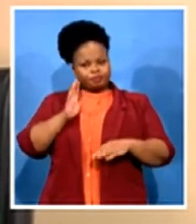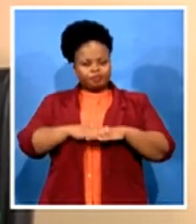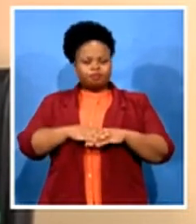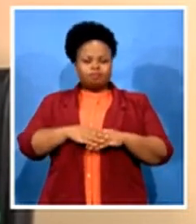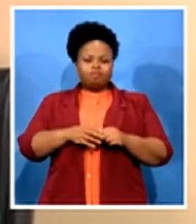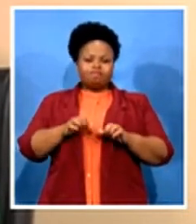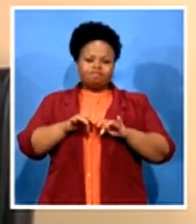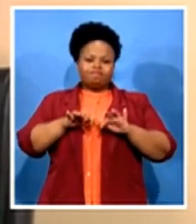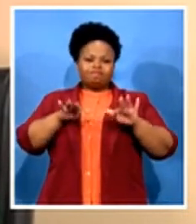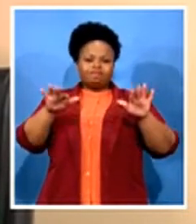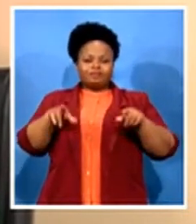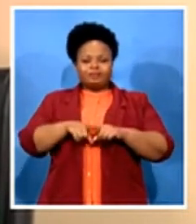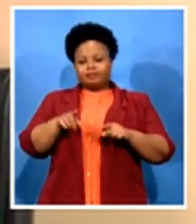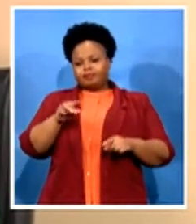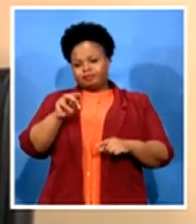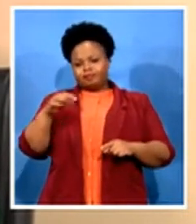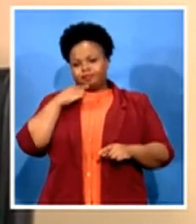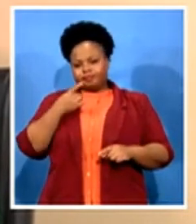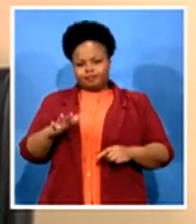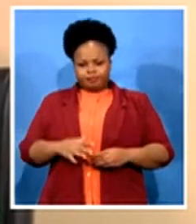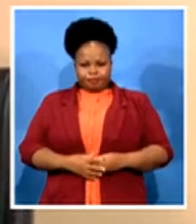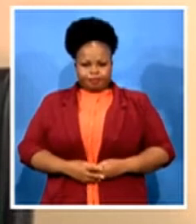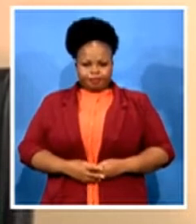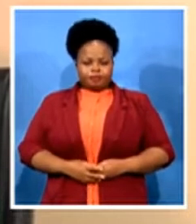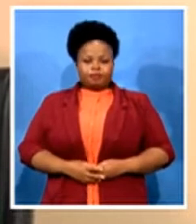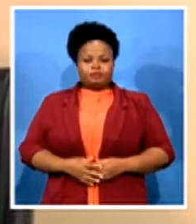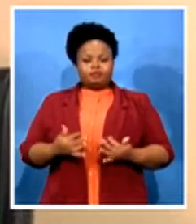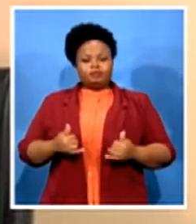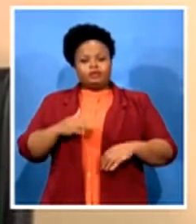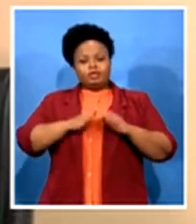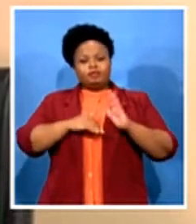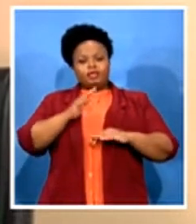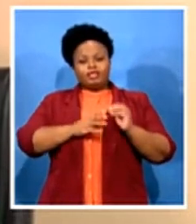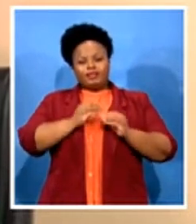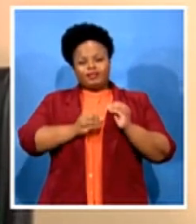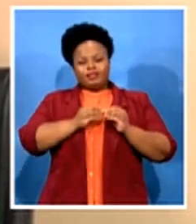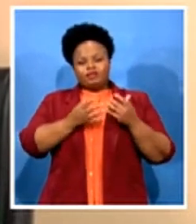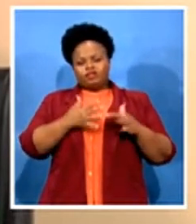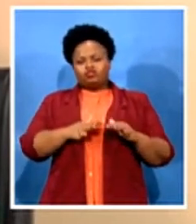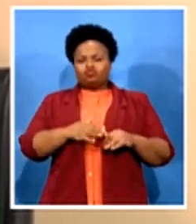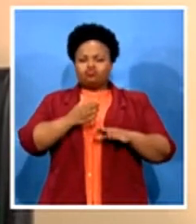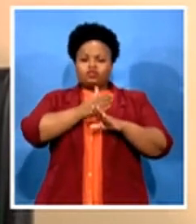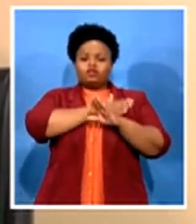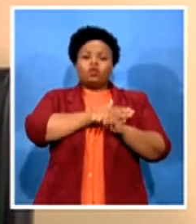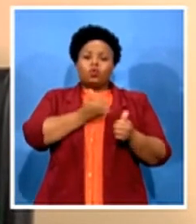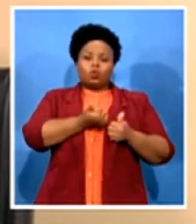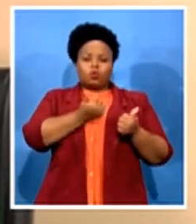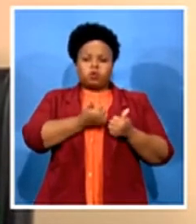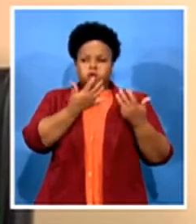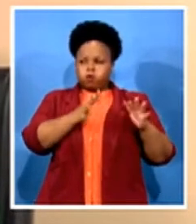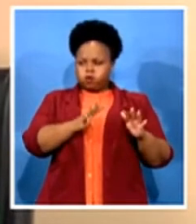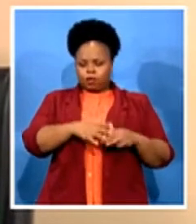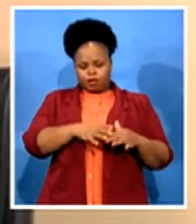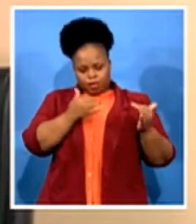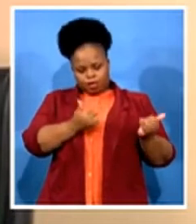indicated. Our infrastructure, more work was done in the first phase, so we are still very